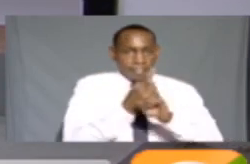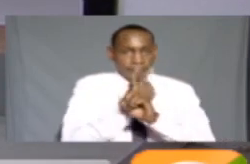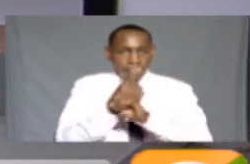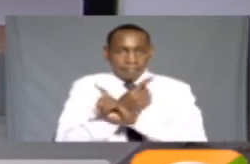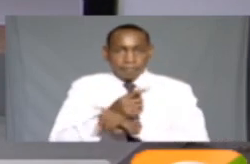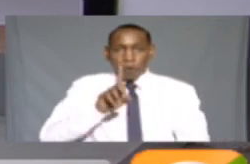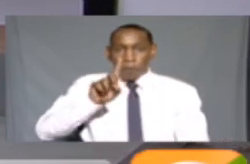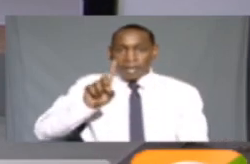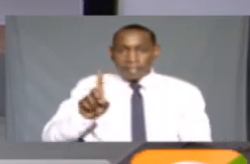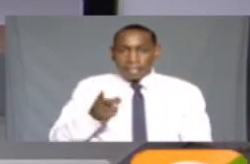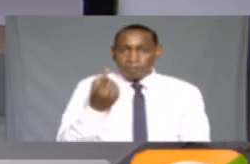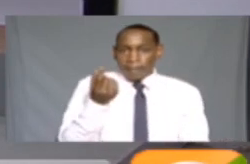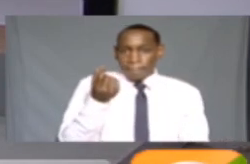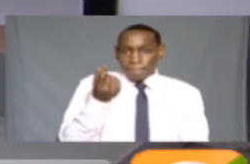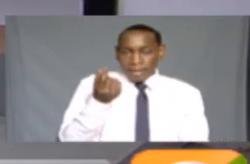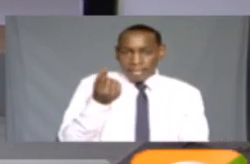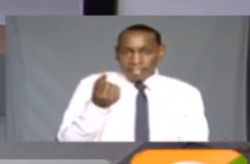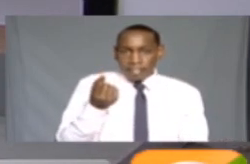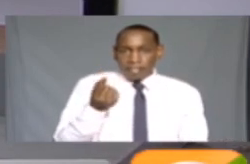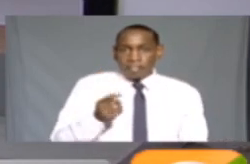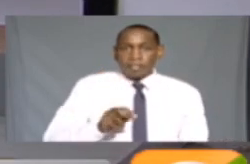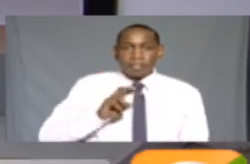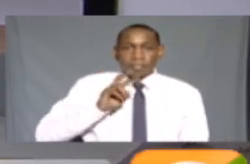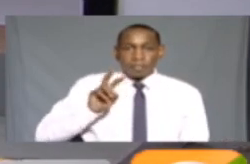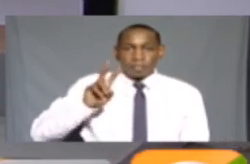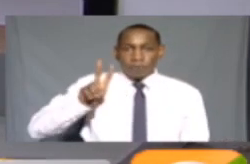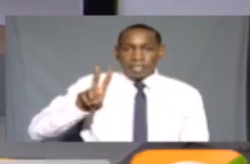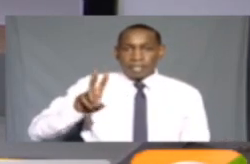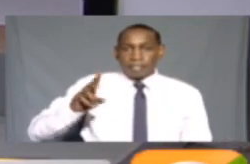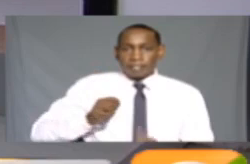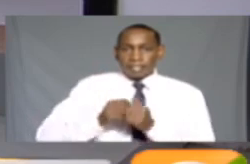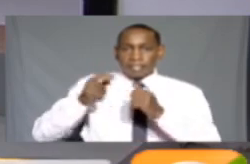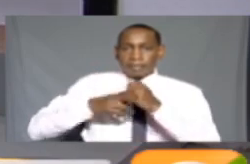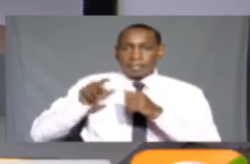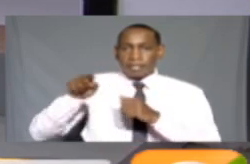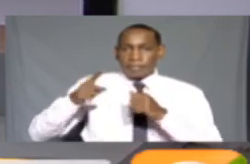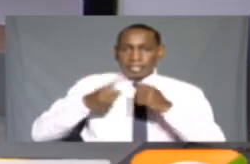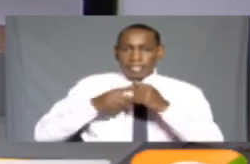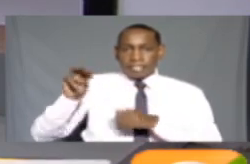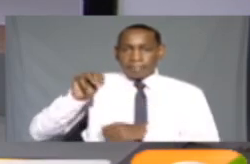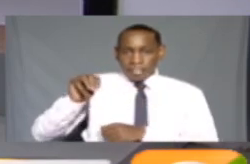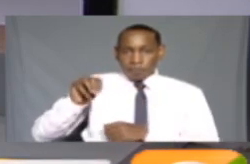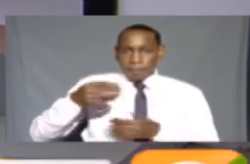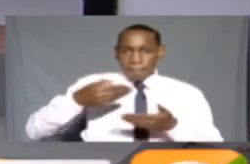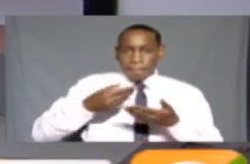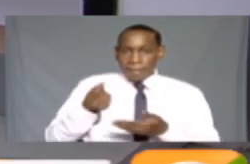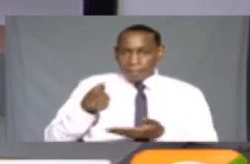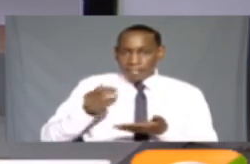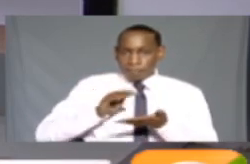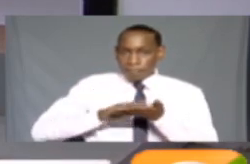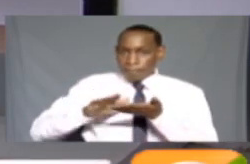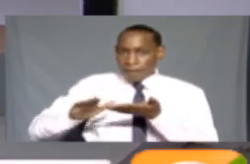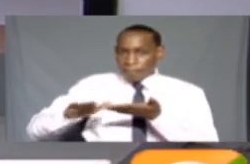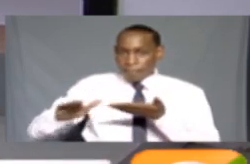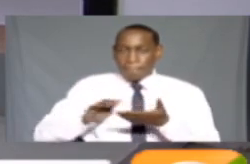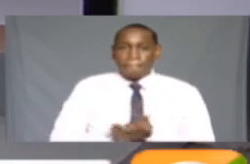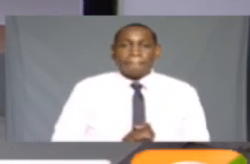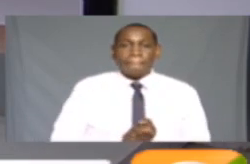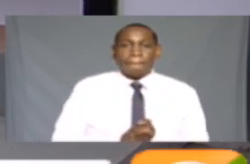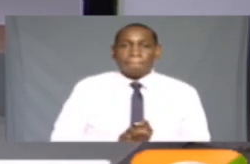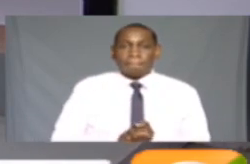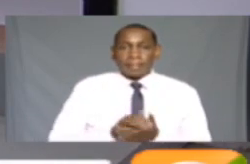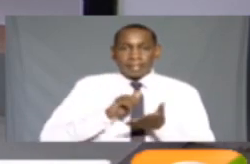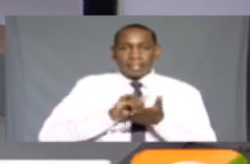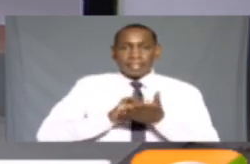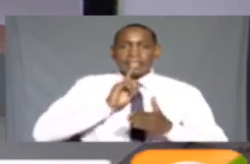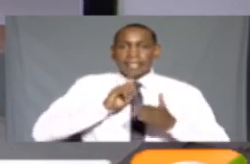the 1,000 shilling note, there are 217.6 million pieces of it. This is now what